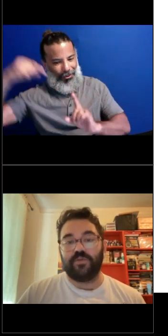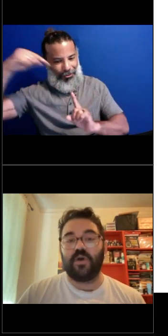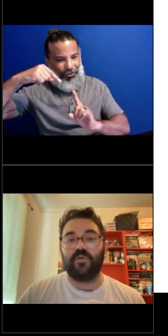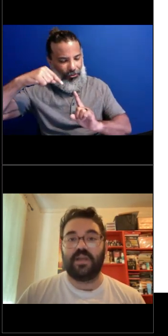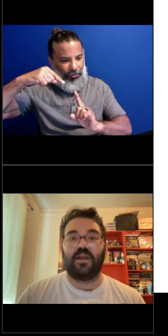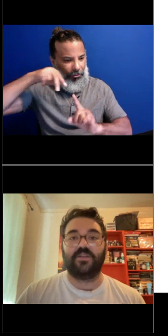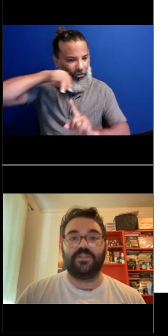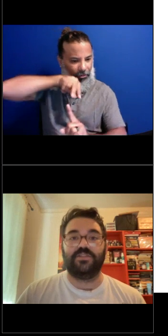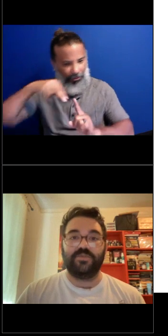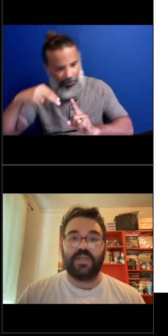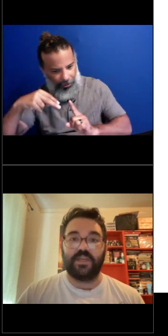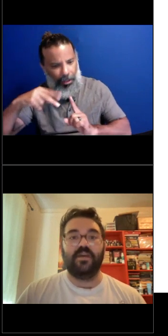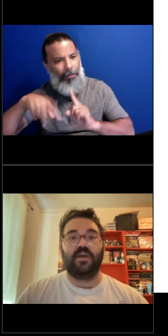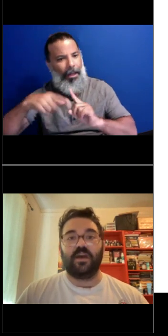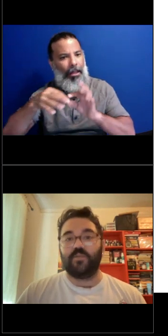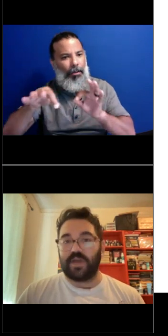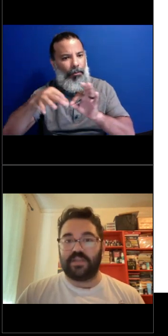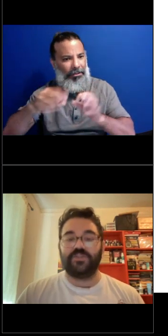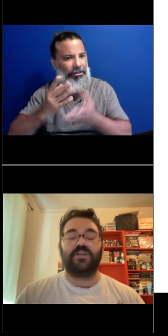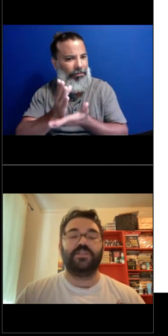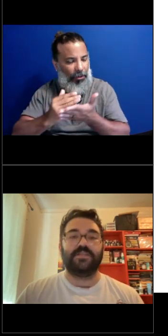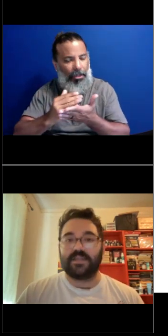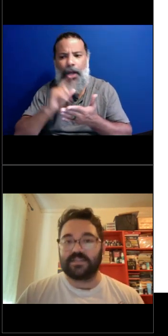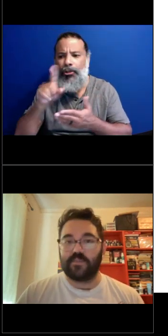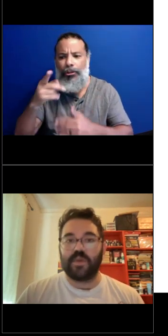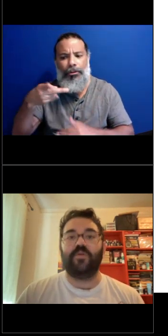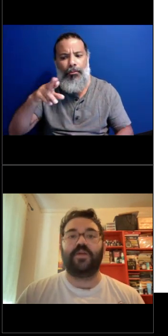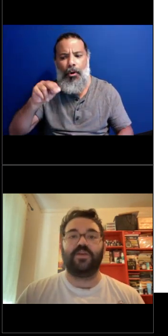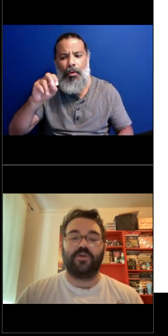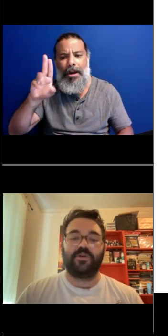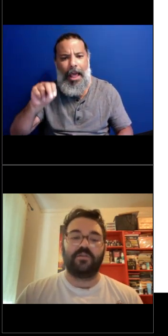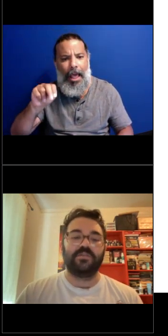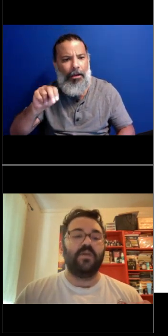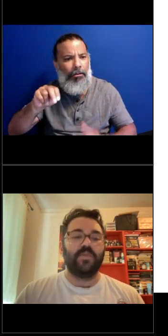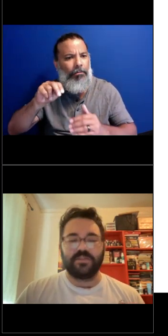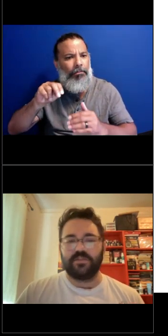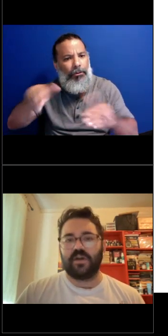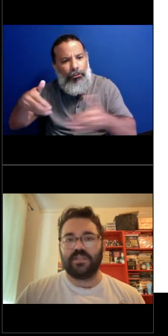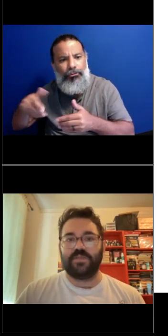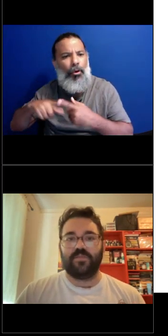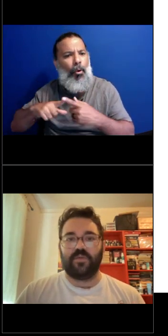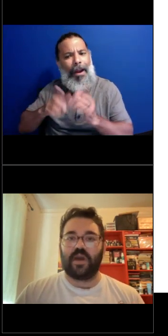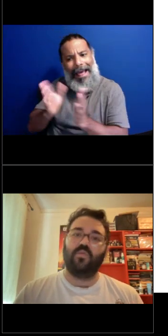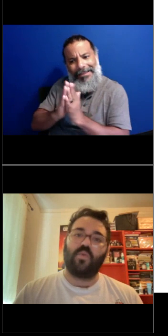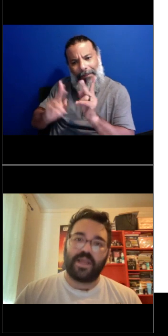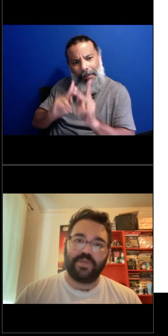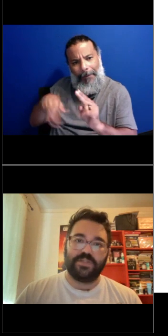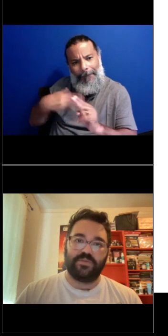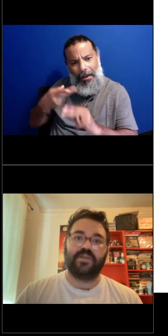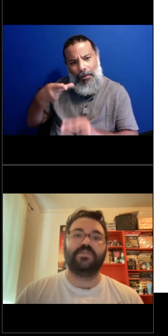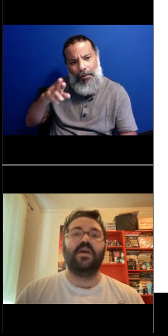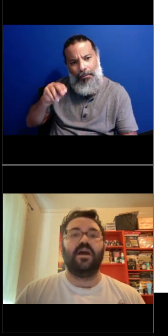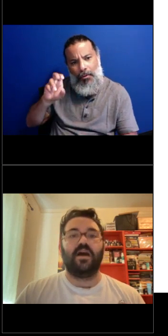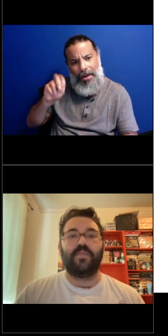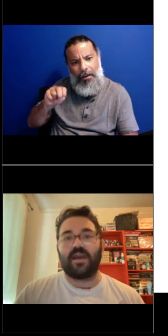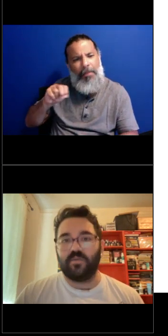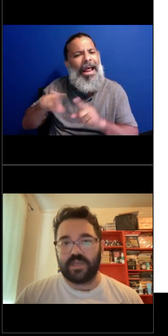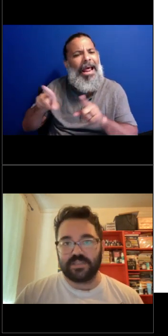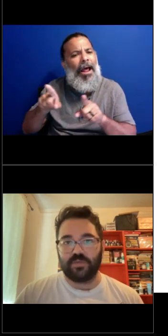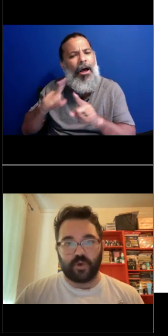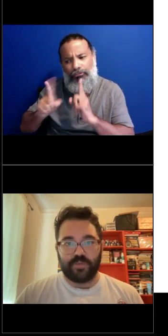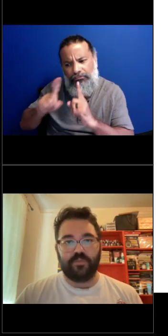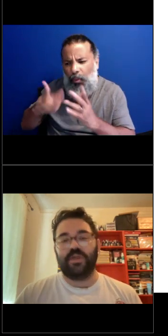important component, not just doing pronoun introductions, asking people about their pronouns, but also talking to people about why we do this,